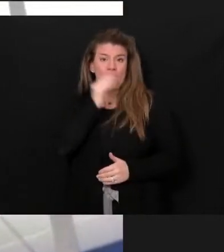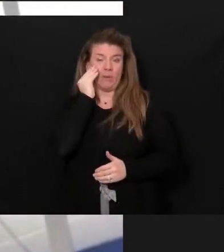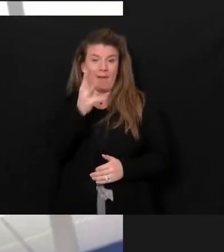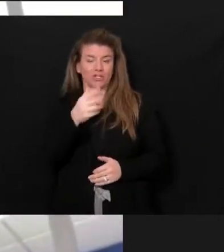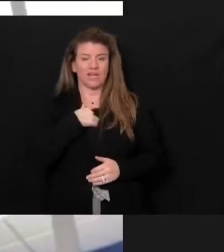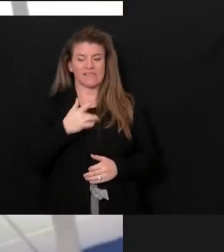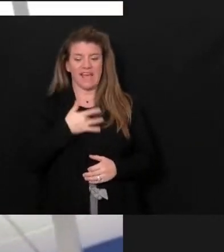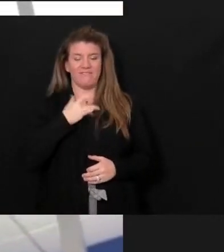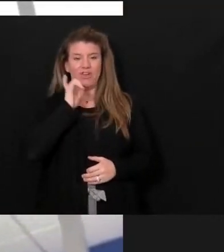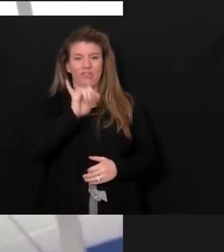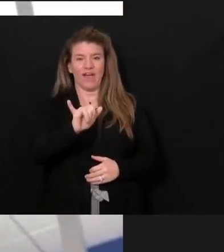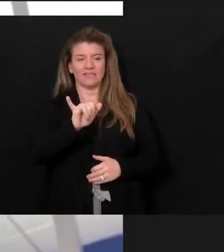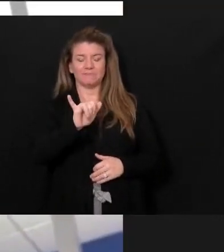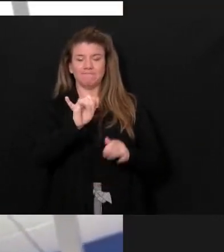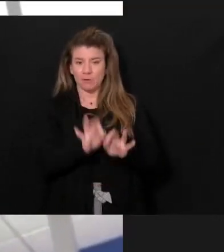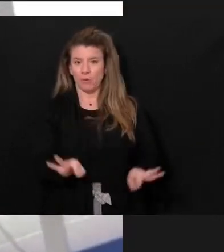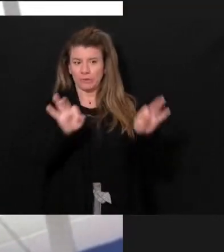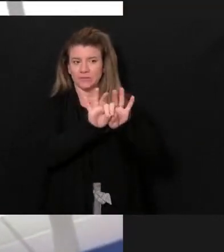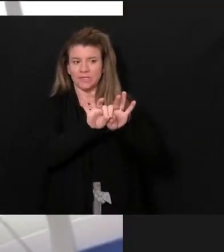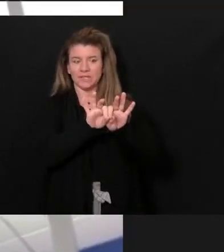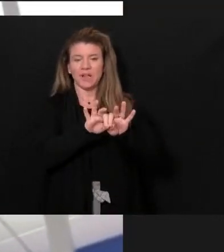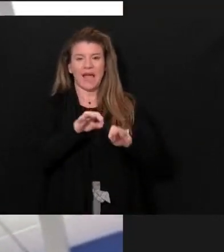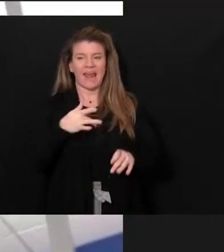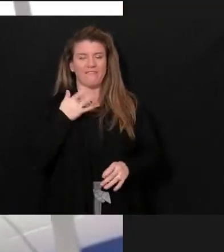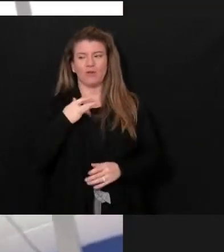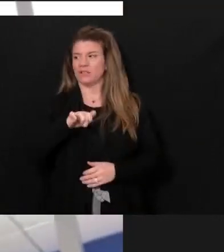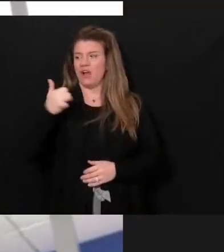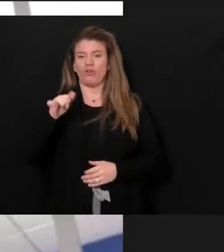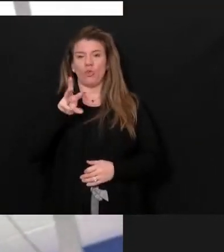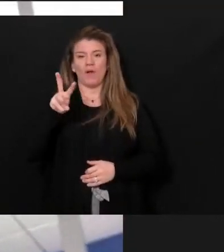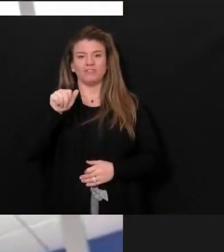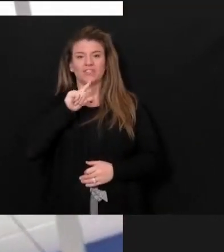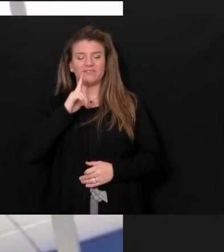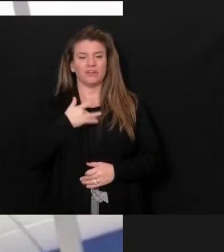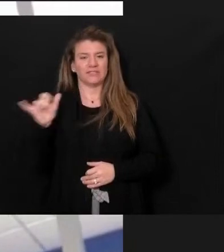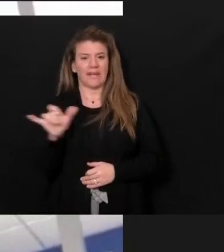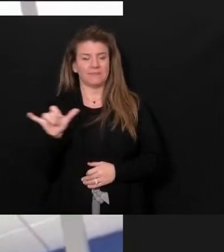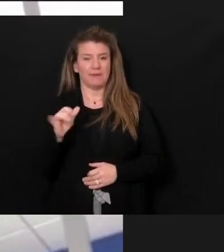I think it's instructive, and I think there's a lot of other West Virginians in the same boat as me.